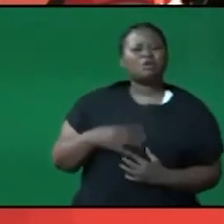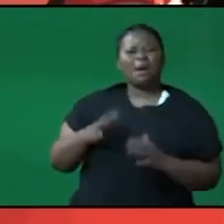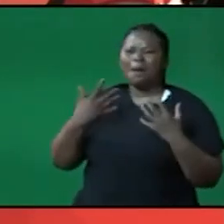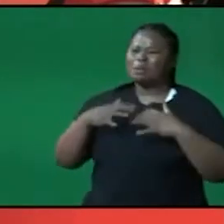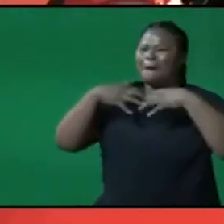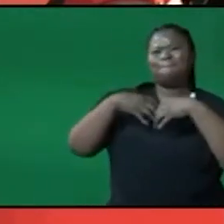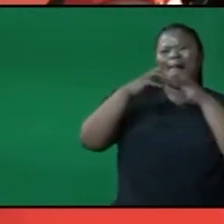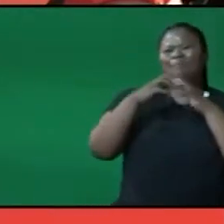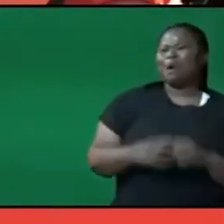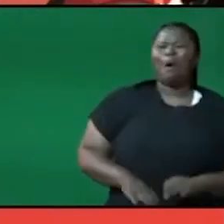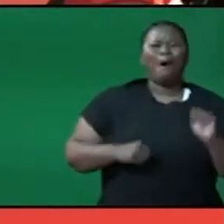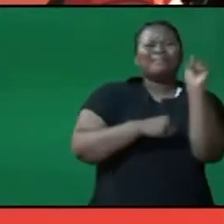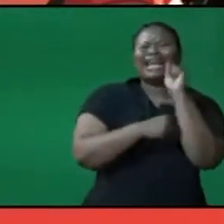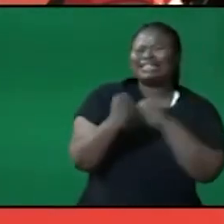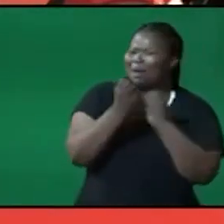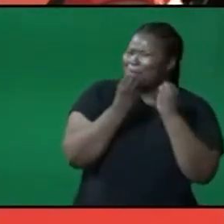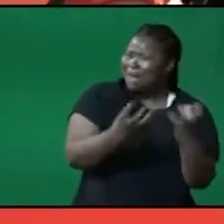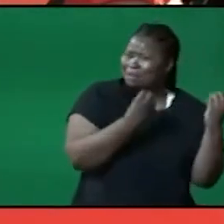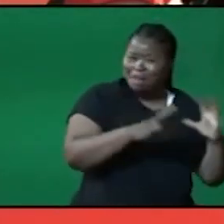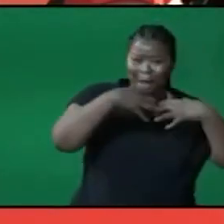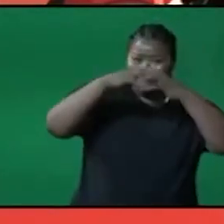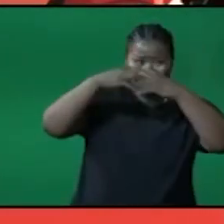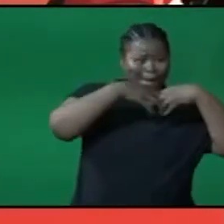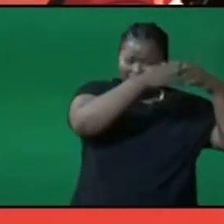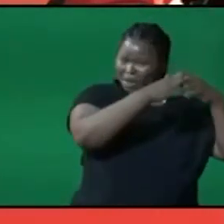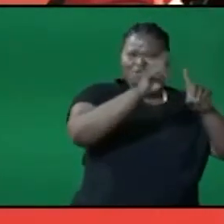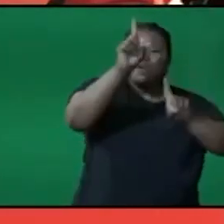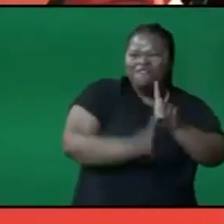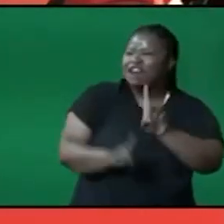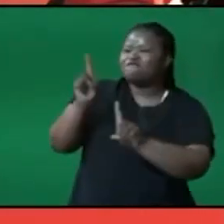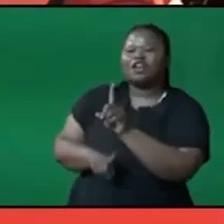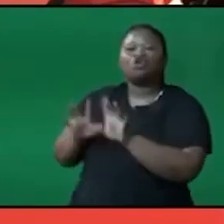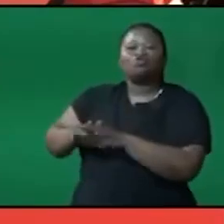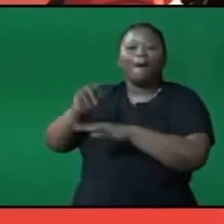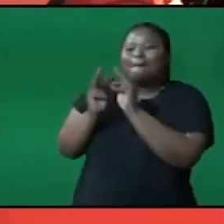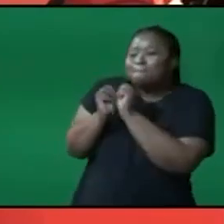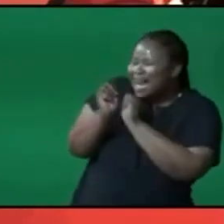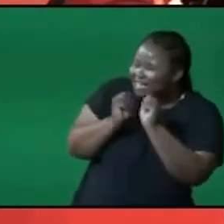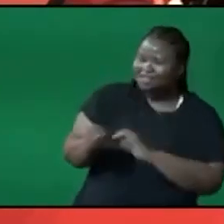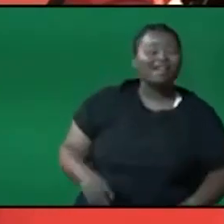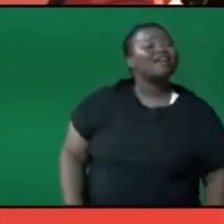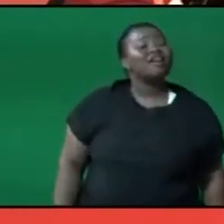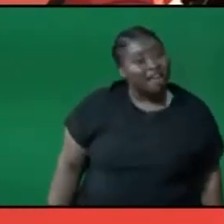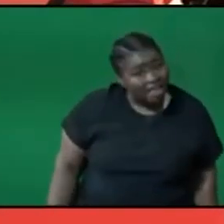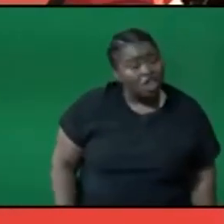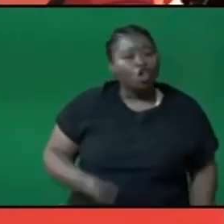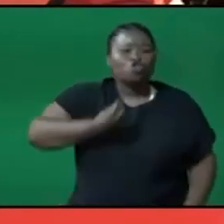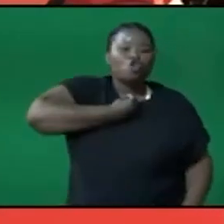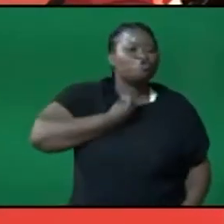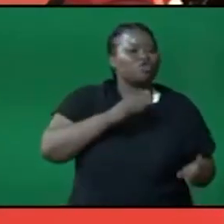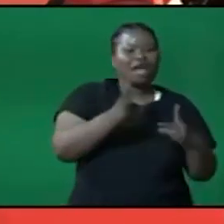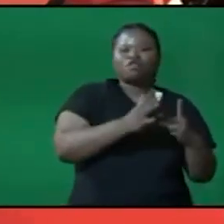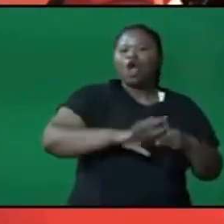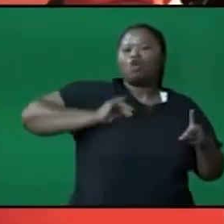so many structures that you are going to fail to manage. Hey, youth command, women